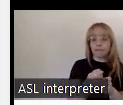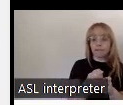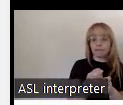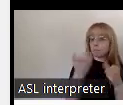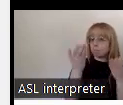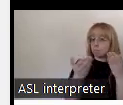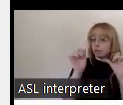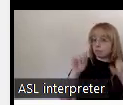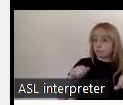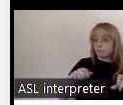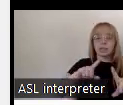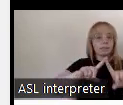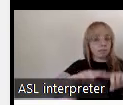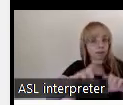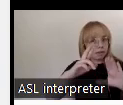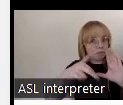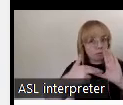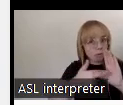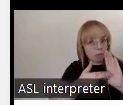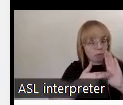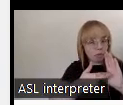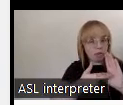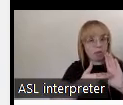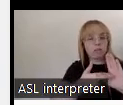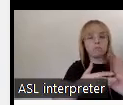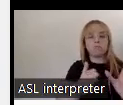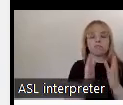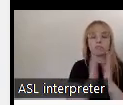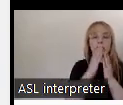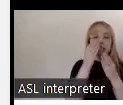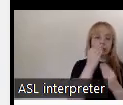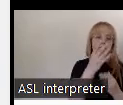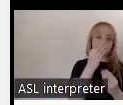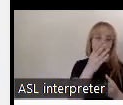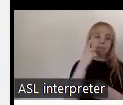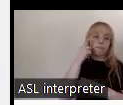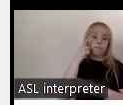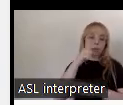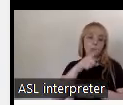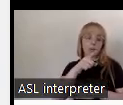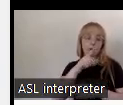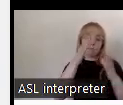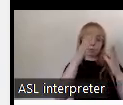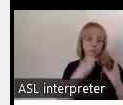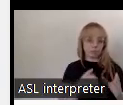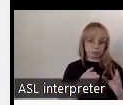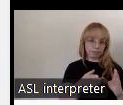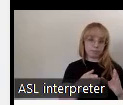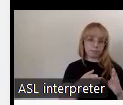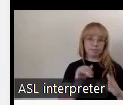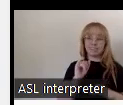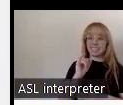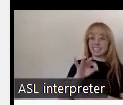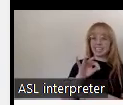able to, depending on your role, request information on behalf of a person. If you